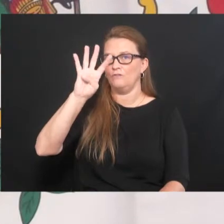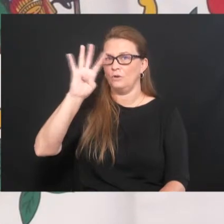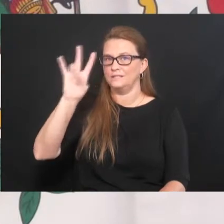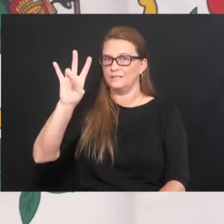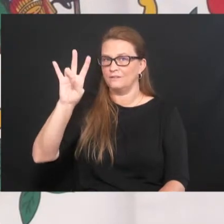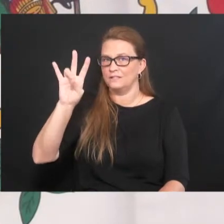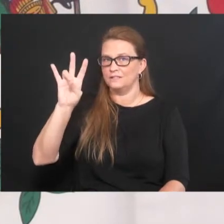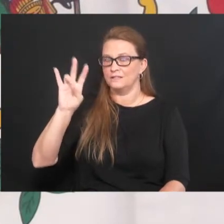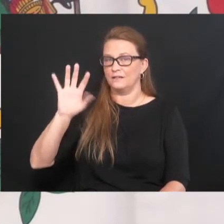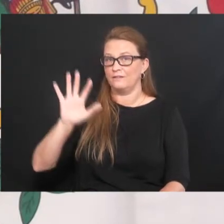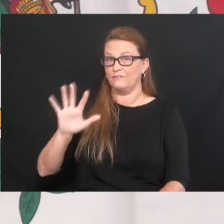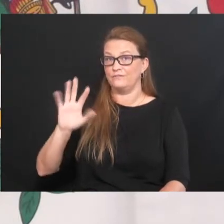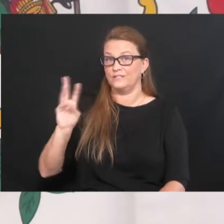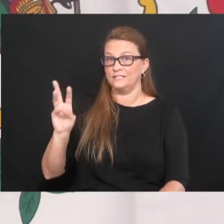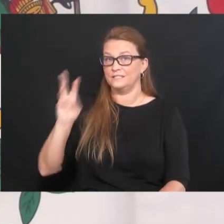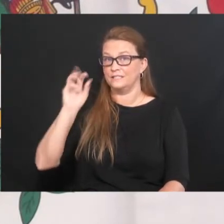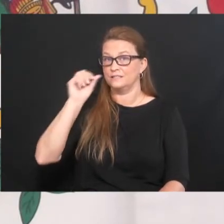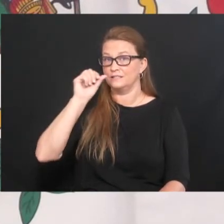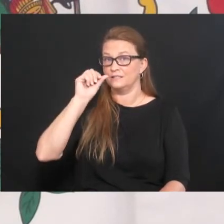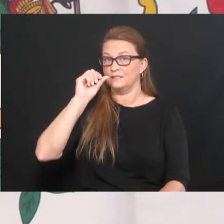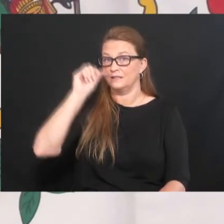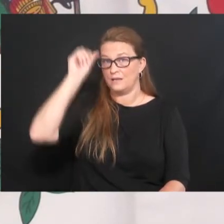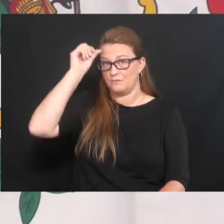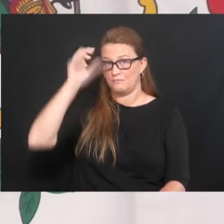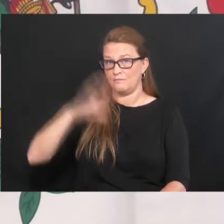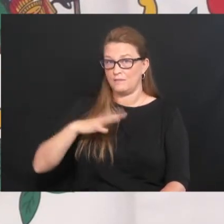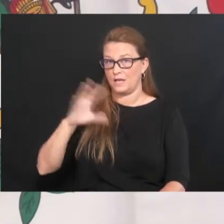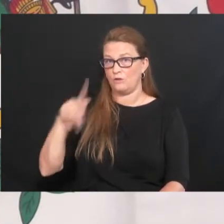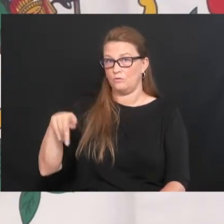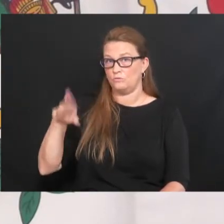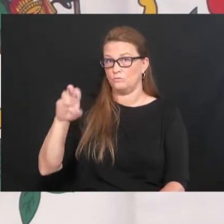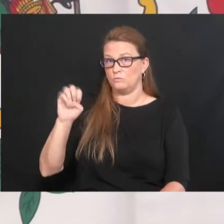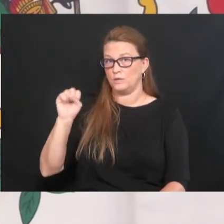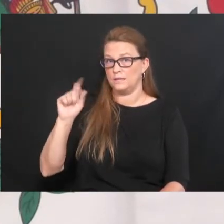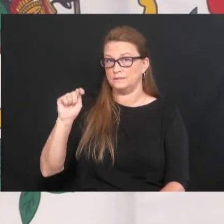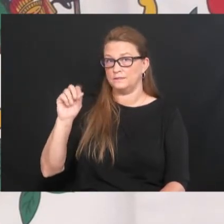3,947th death is a 56-year-old male from Preston County.